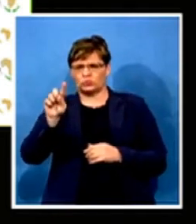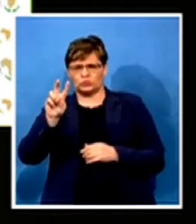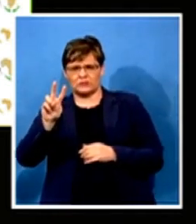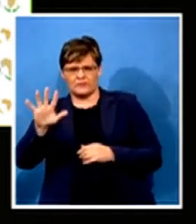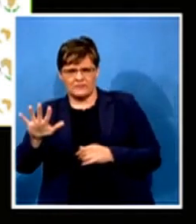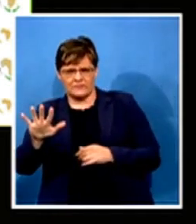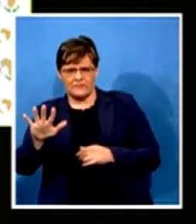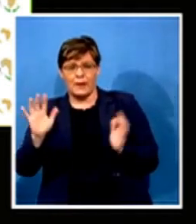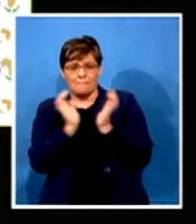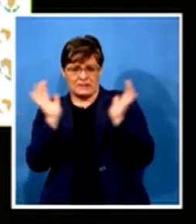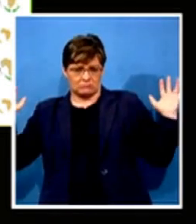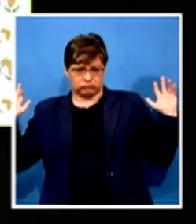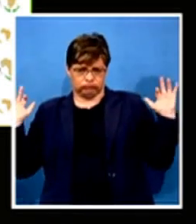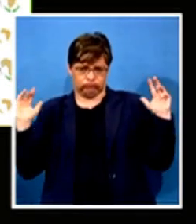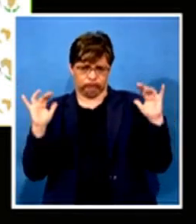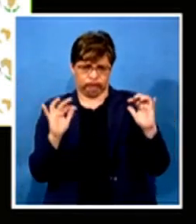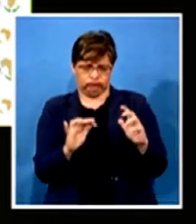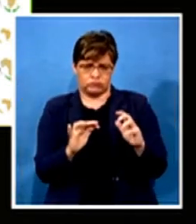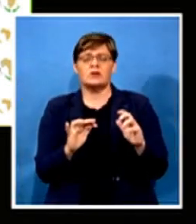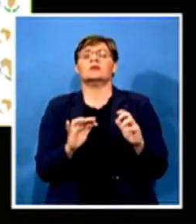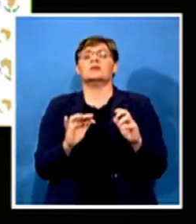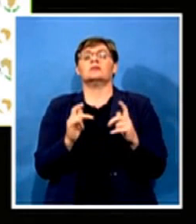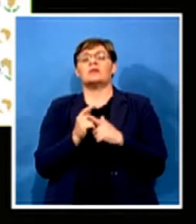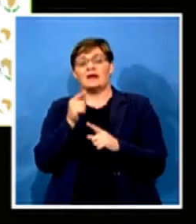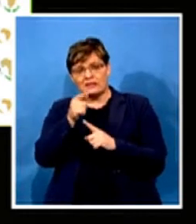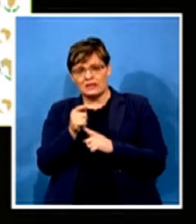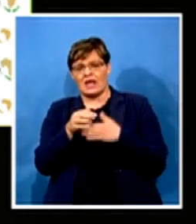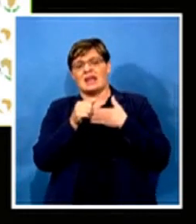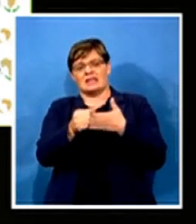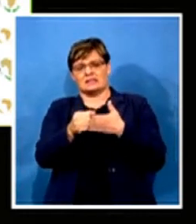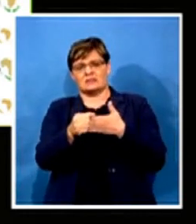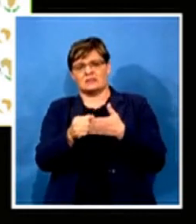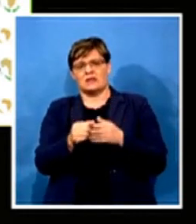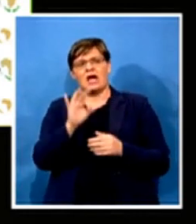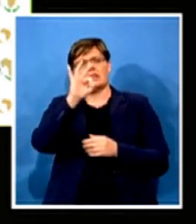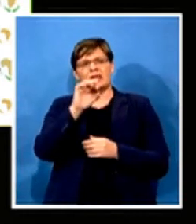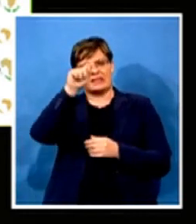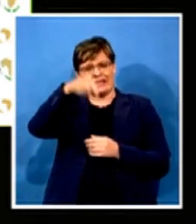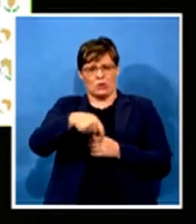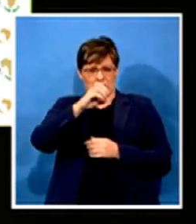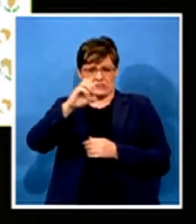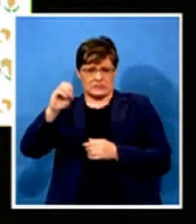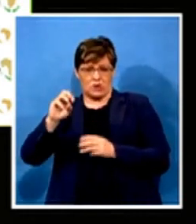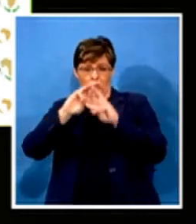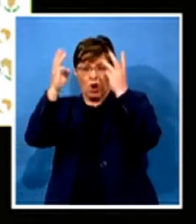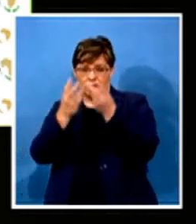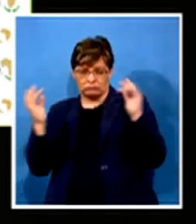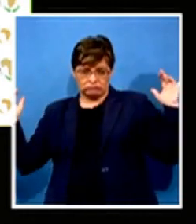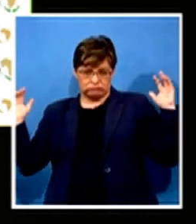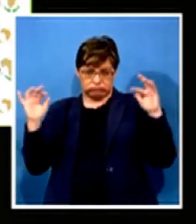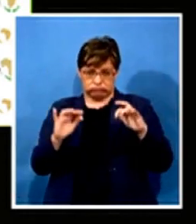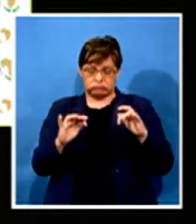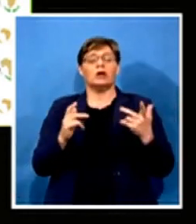we convened under their leadership about 3,000 participants across the world to discuss the need for the continent to